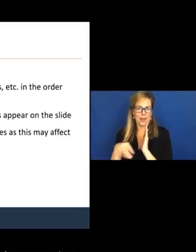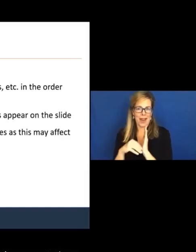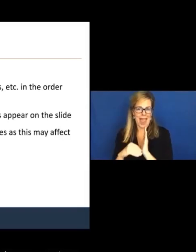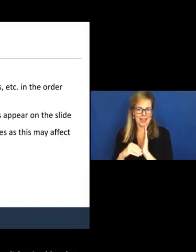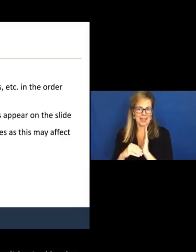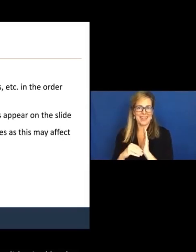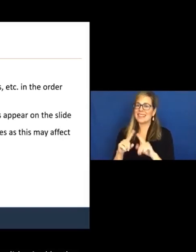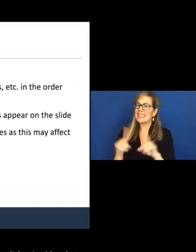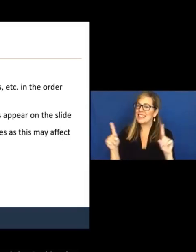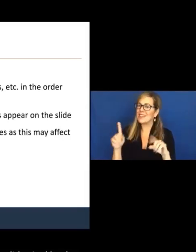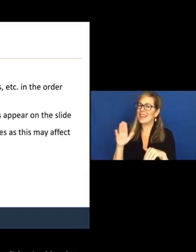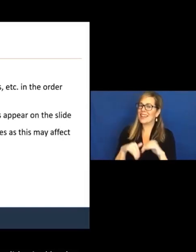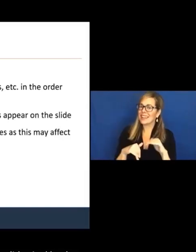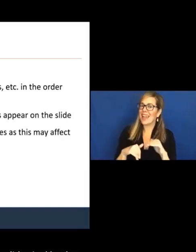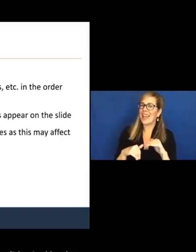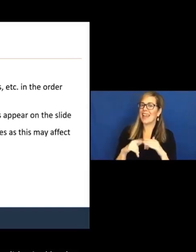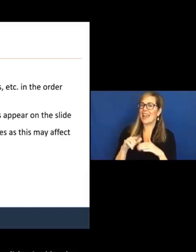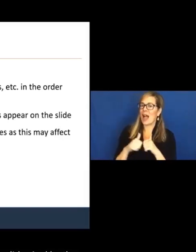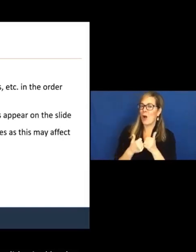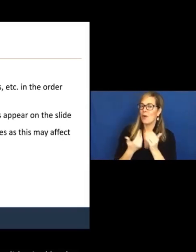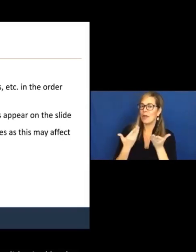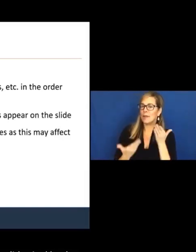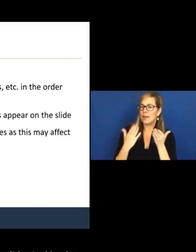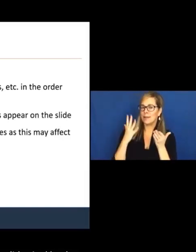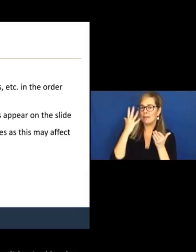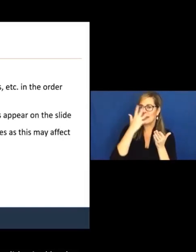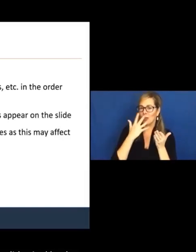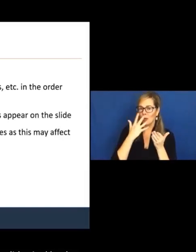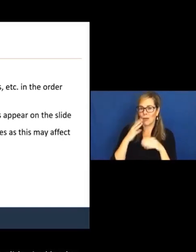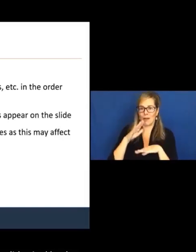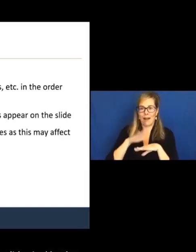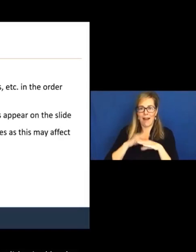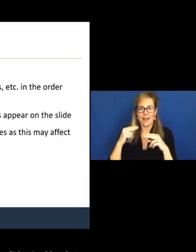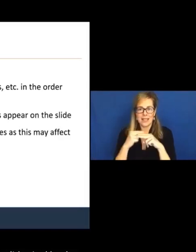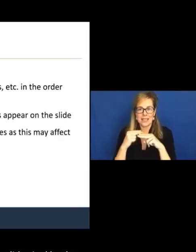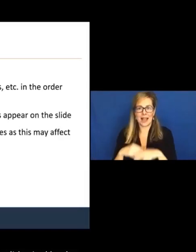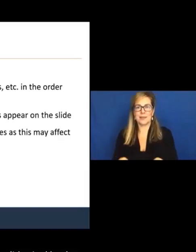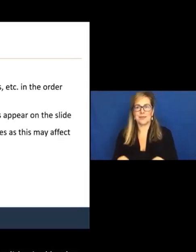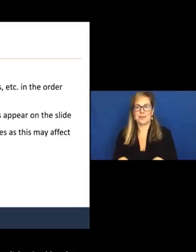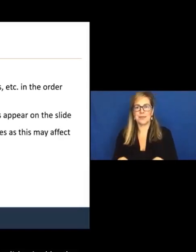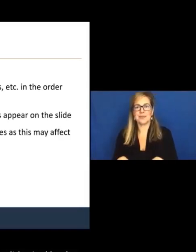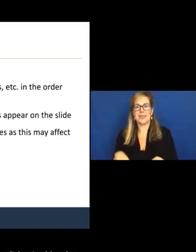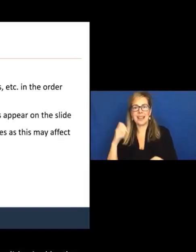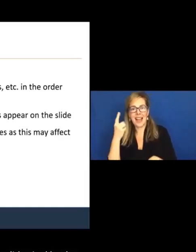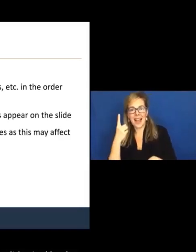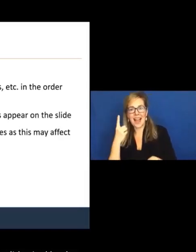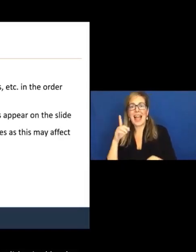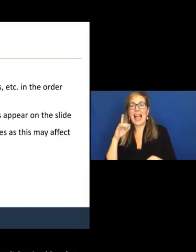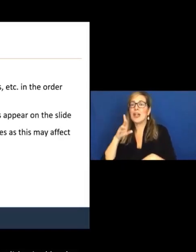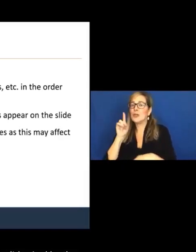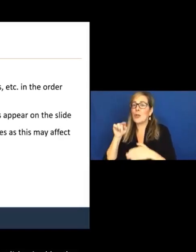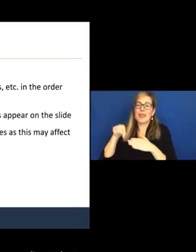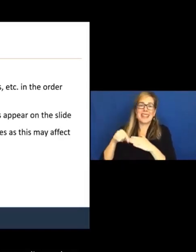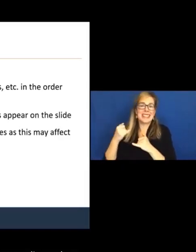from the order in which elements appear on the slide. And lastly, do this step last and avoid making